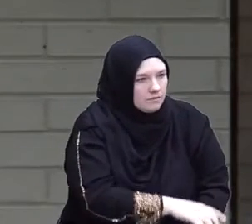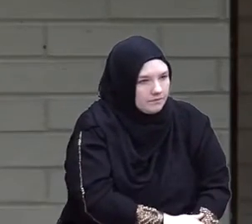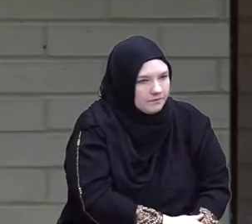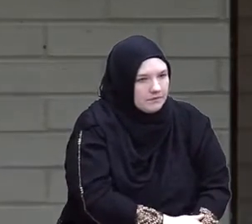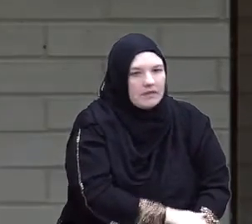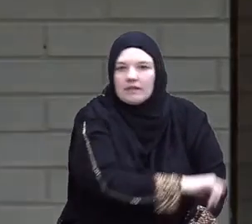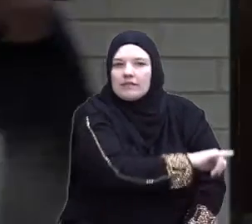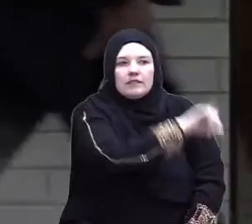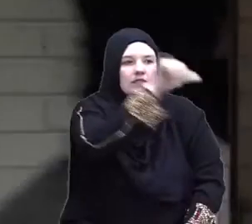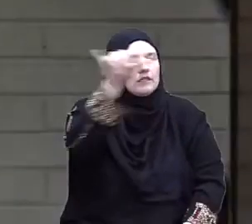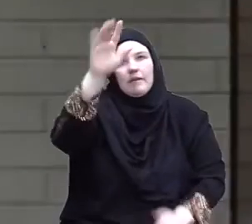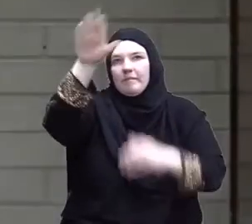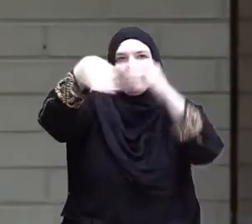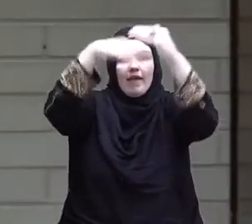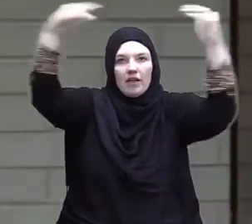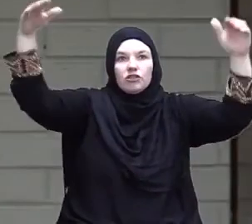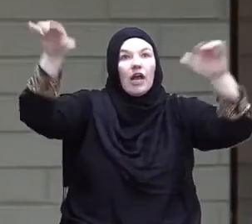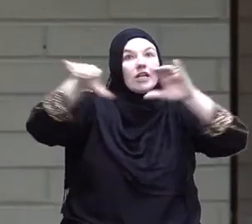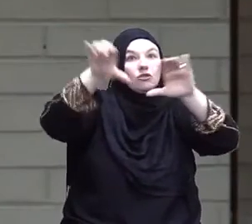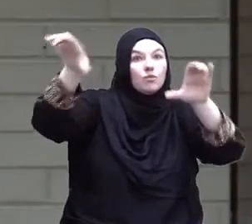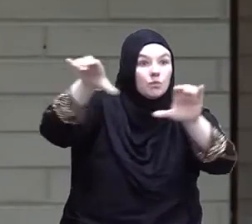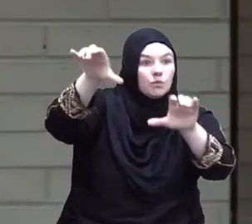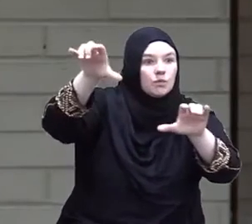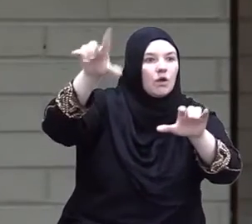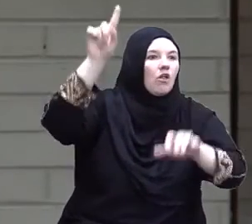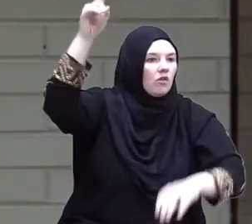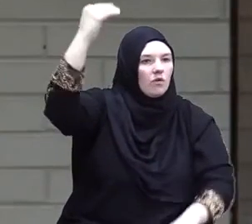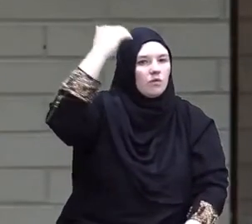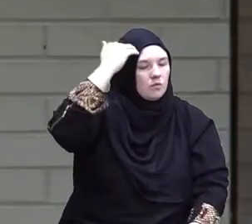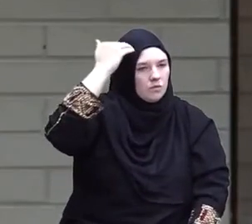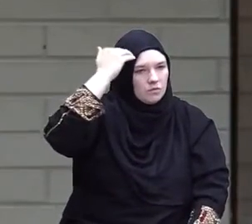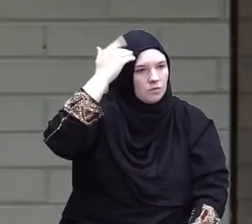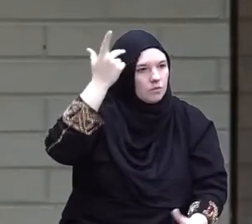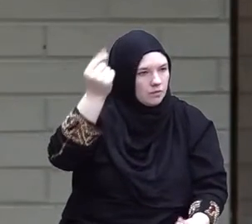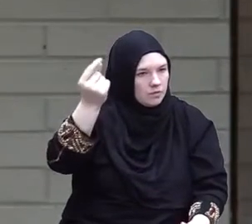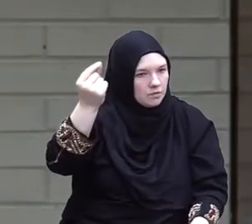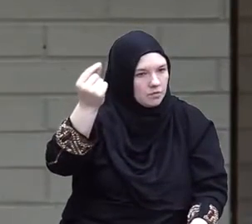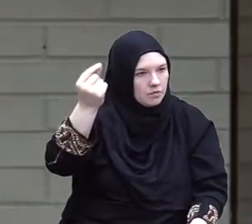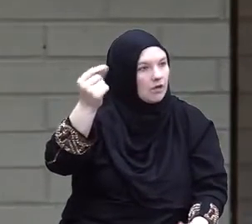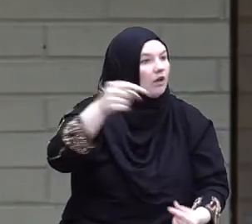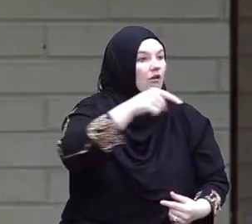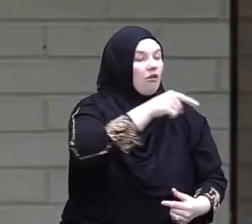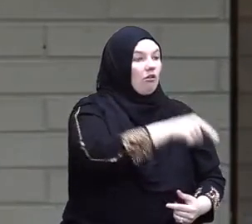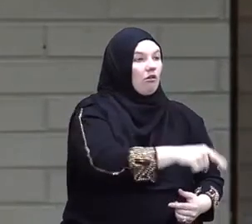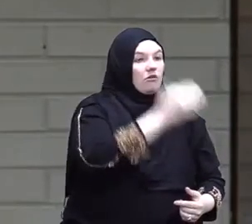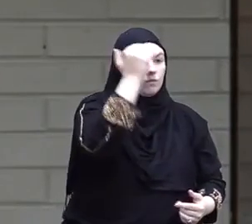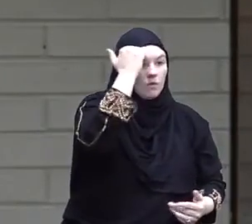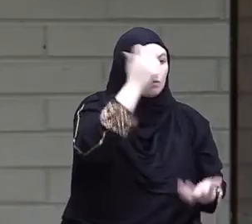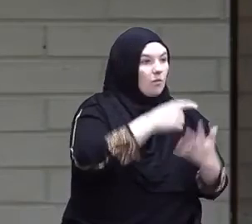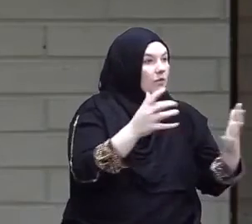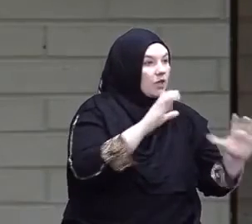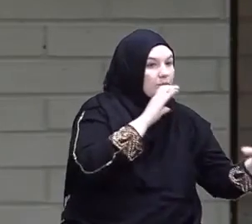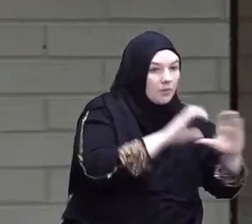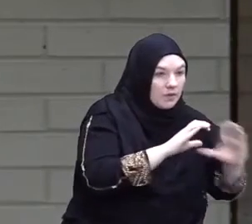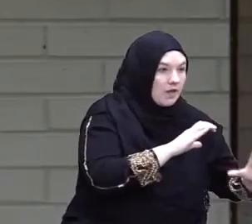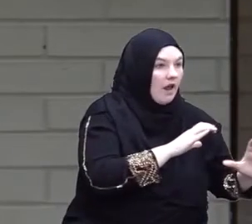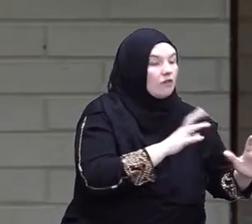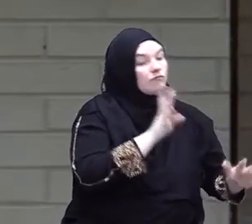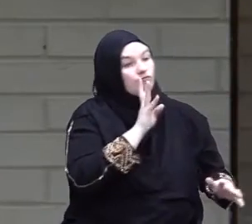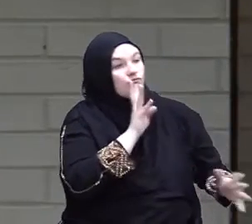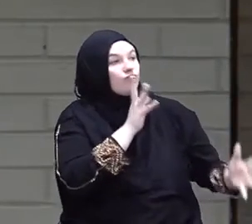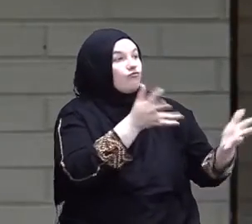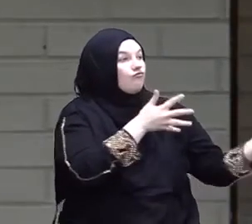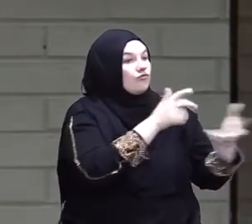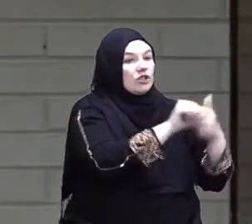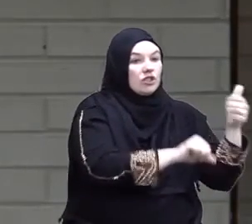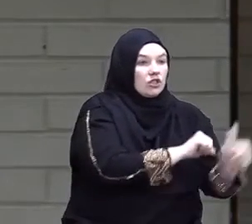us as it is for the angels. Allah knows what we communicate openly and what